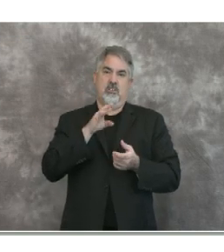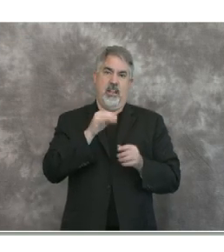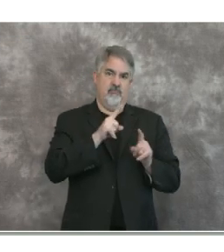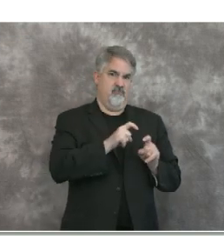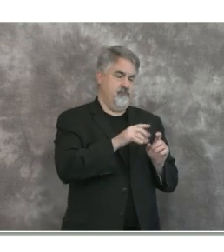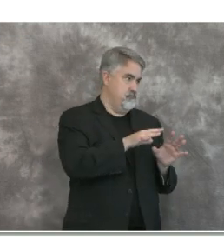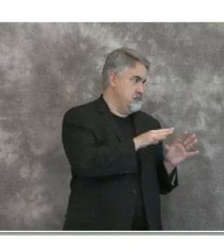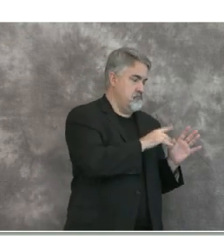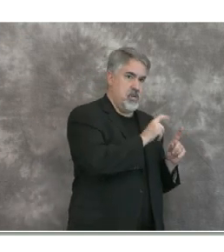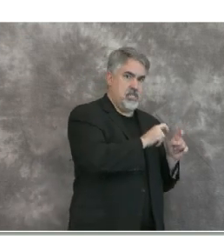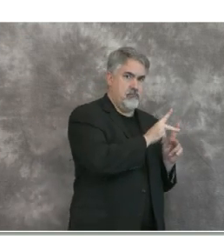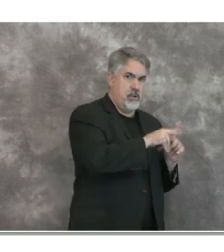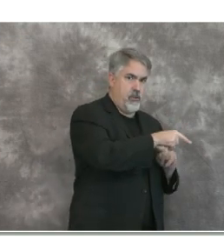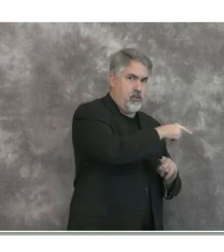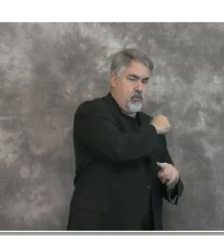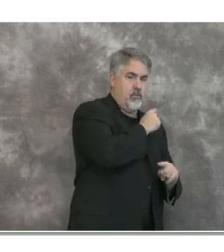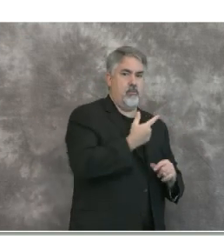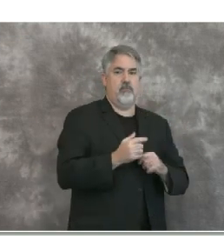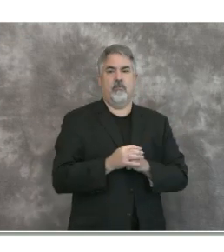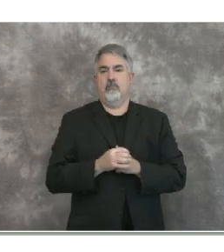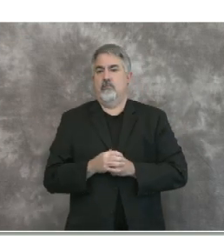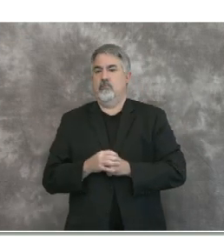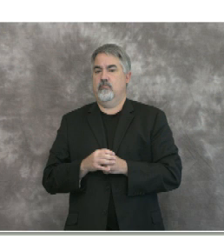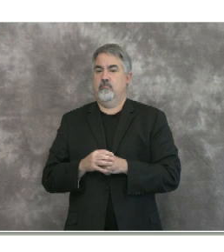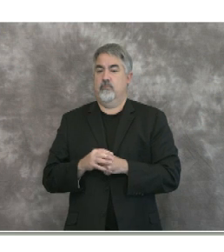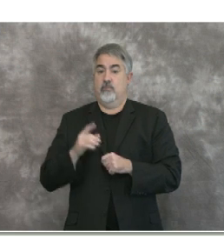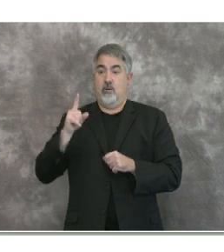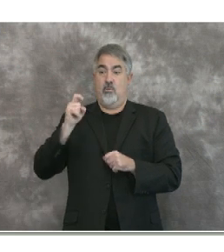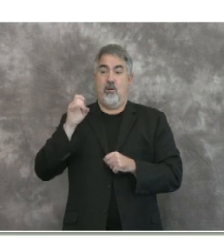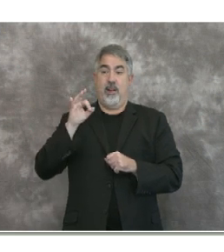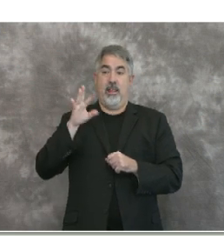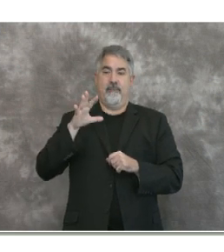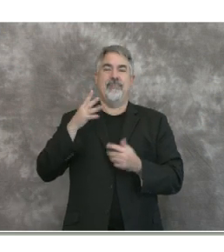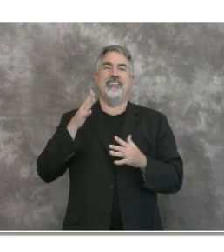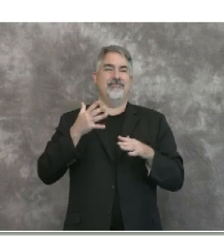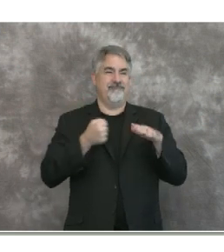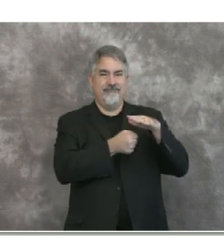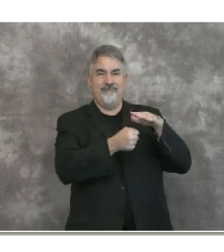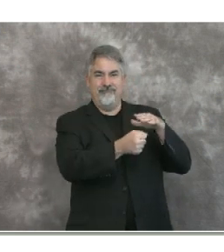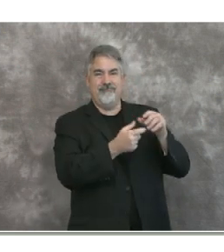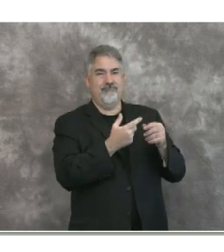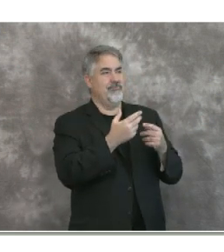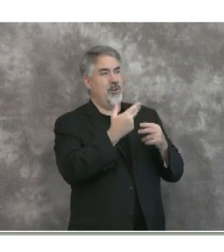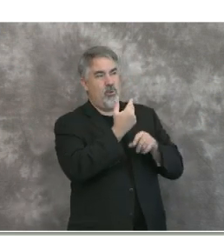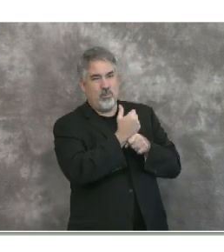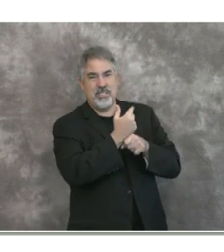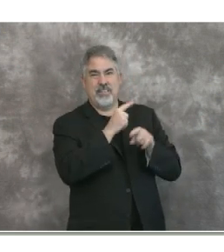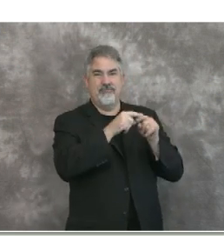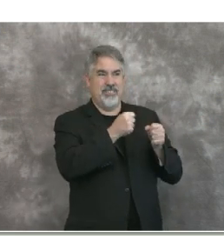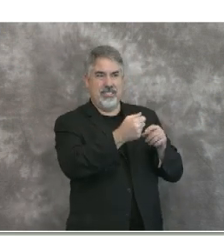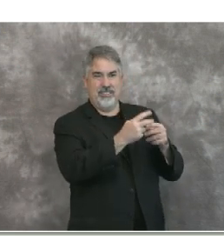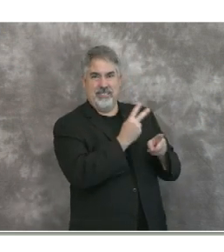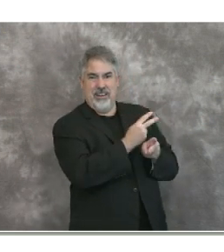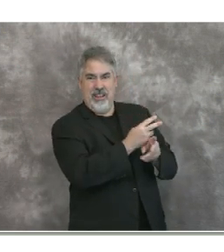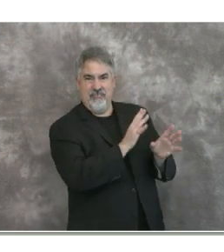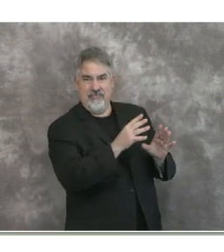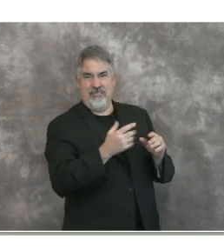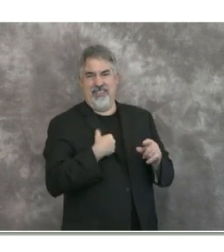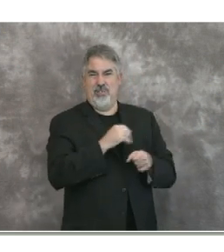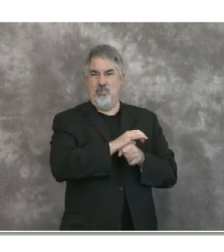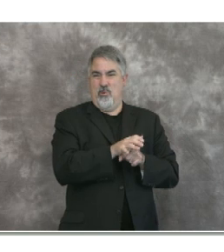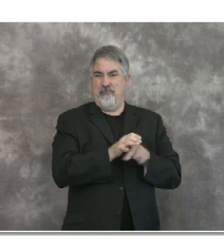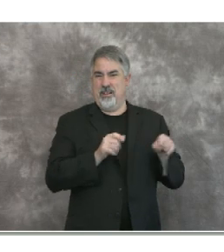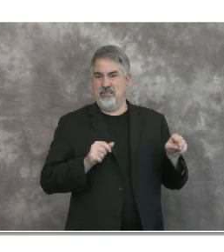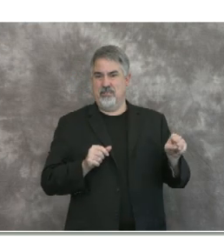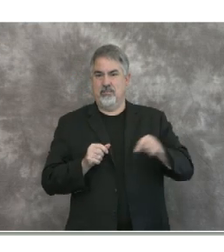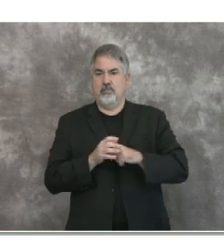currently treating 195 individuals in our public health motel rooms. Those rooms remain available to any San Diegan who has a positive